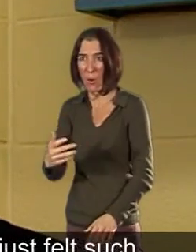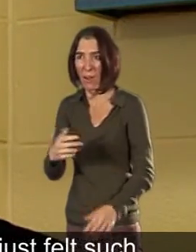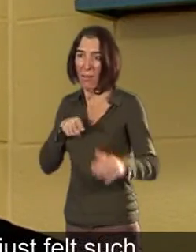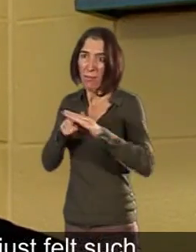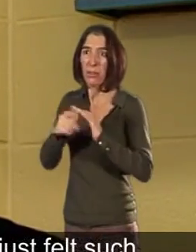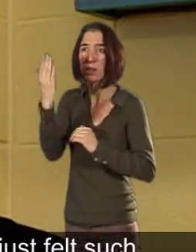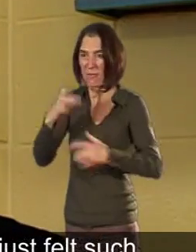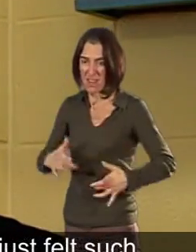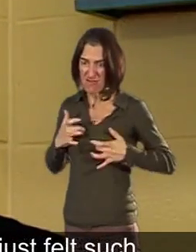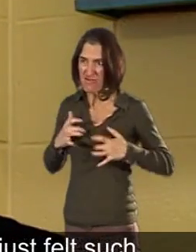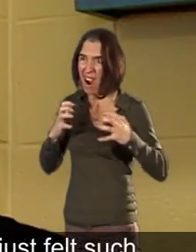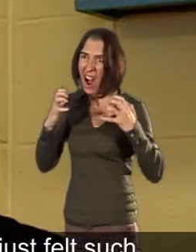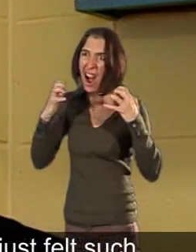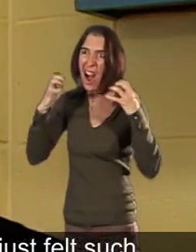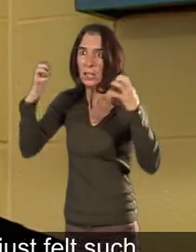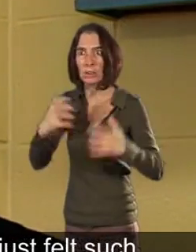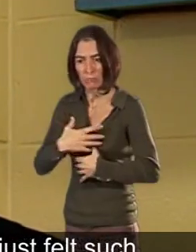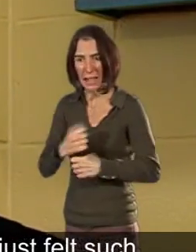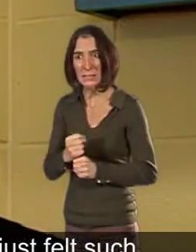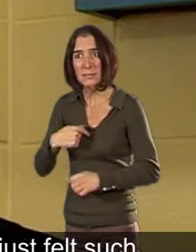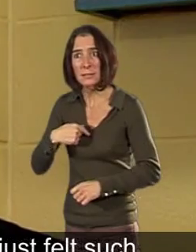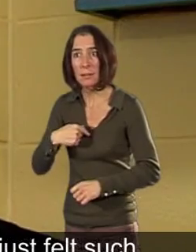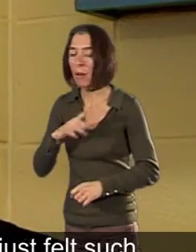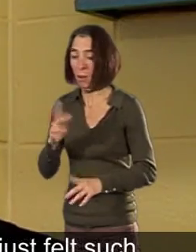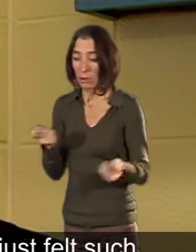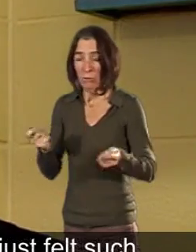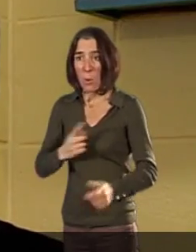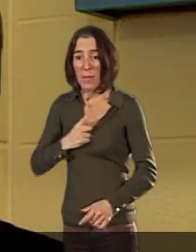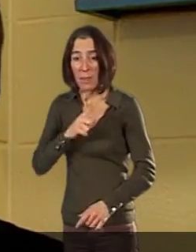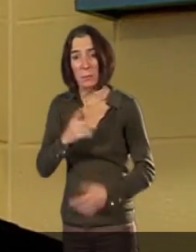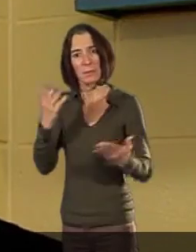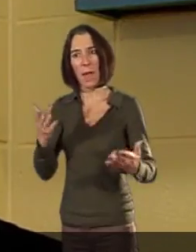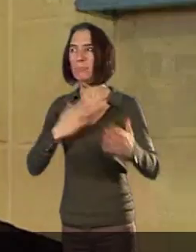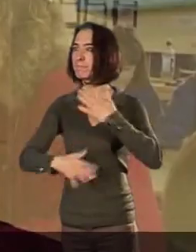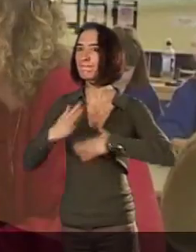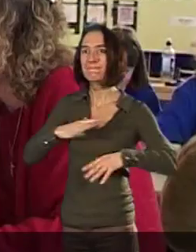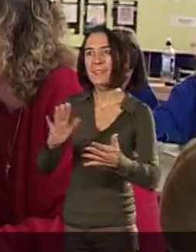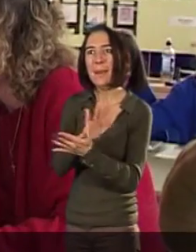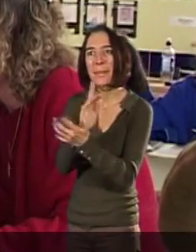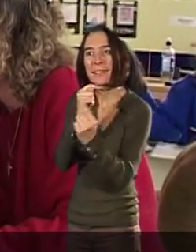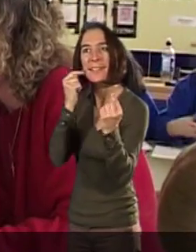a raging bull because he just felt so stressed he couldn't control himself. But here he comes out happy.